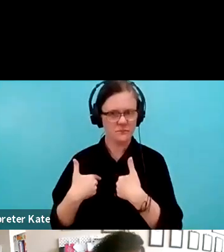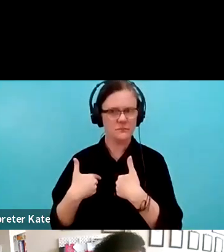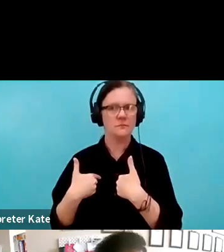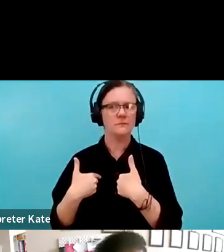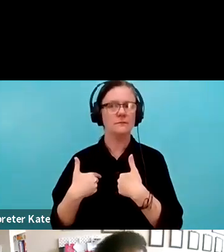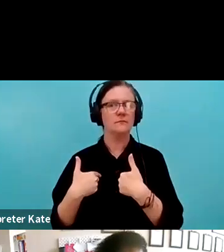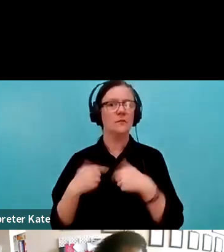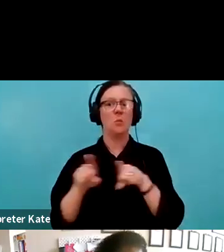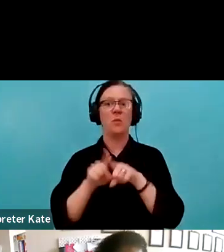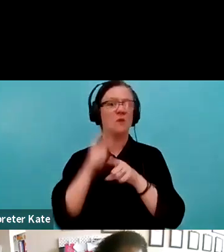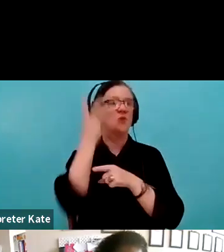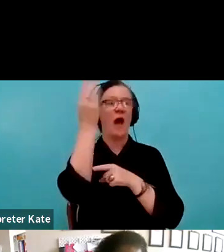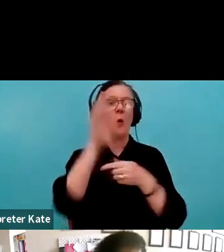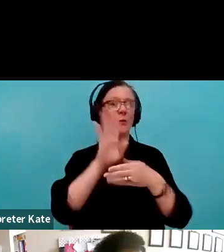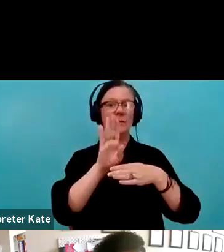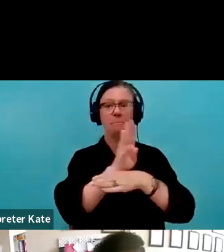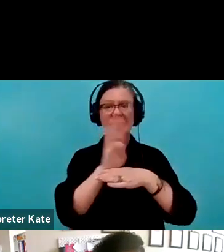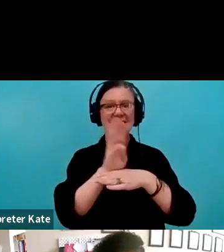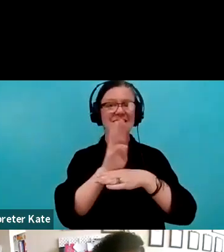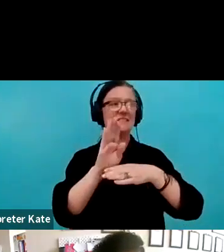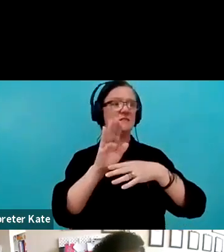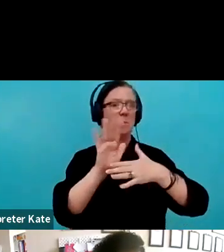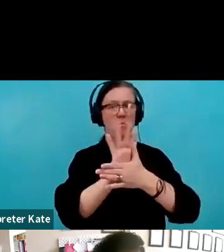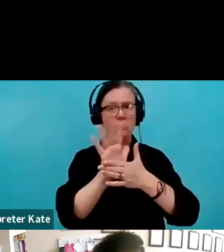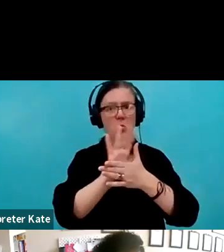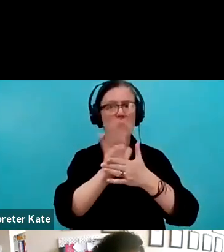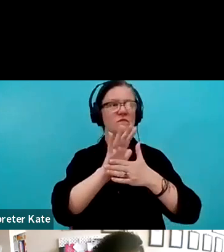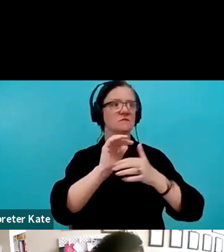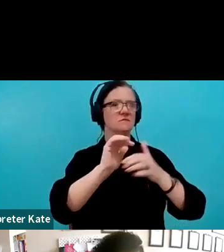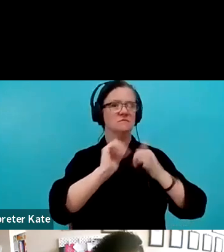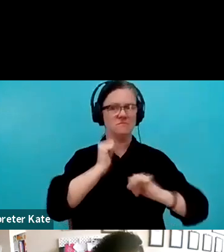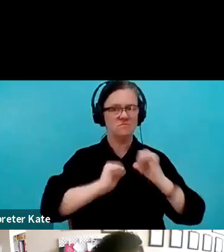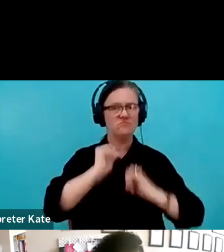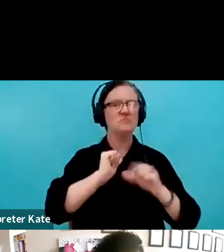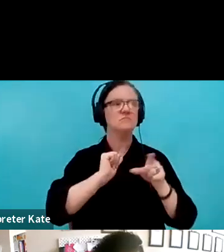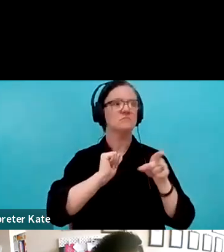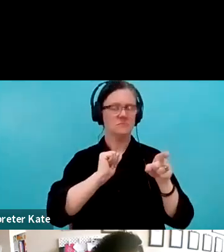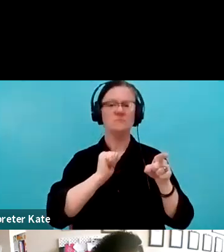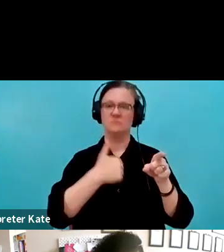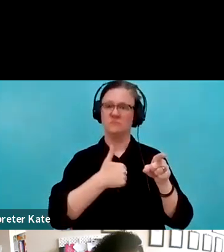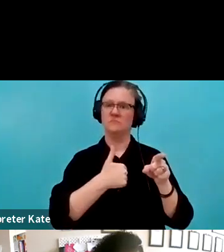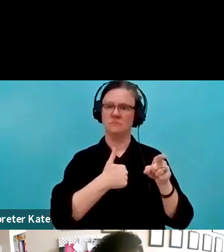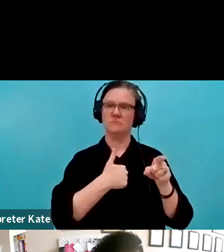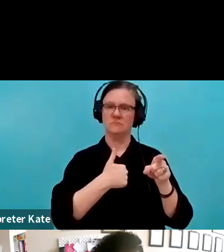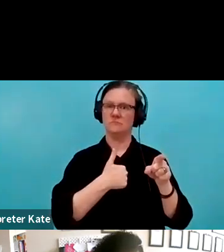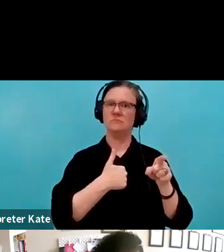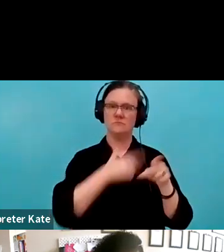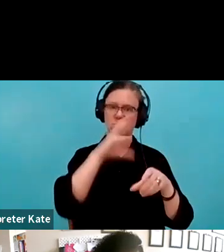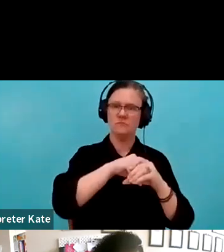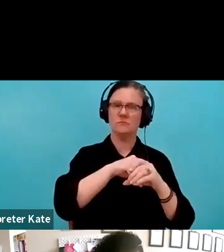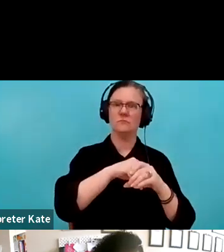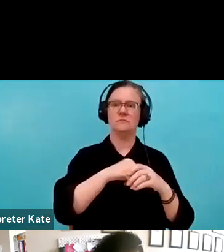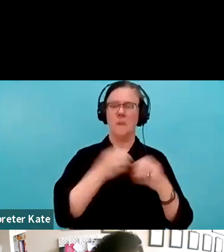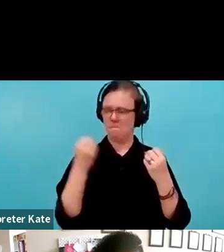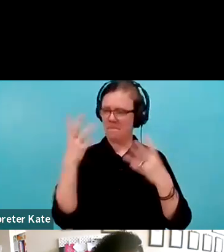the industry, the entertainment industry. I have pushed for, I have worked for